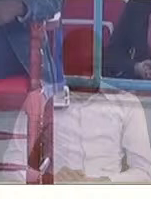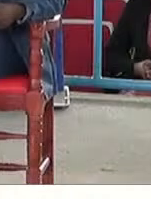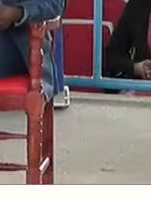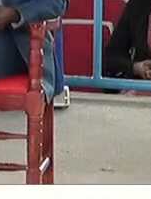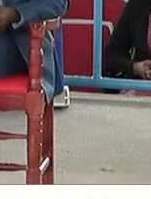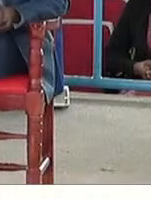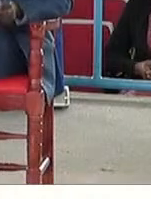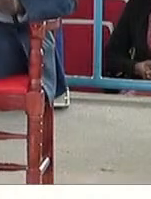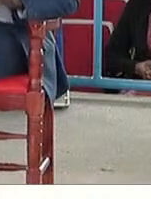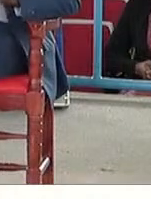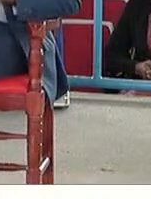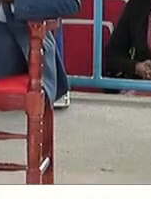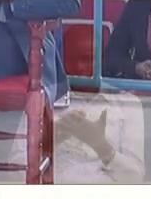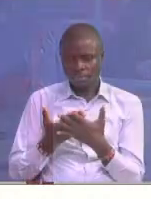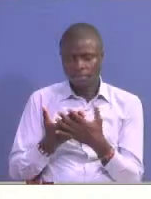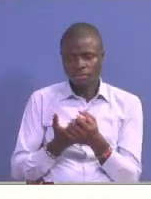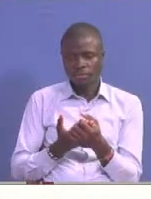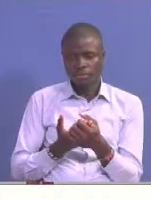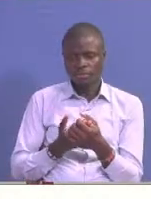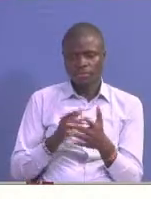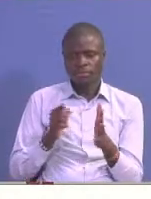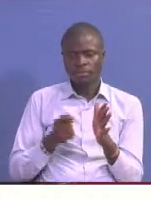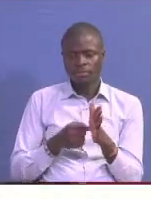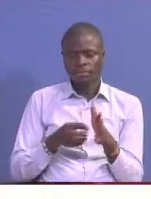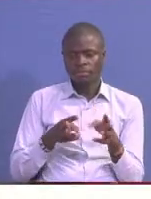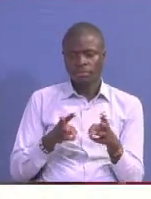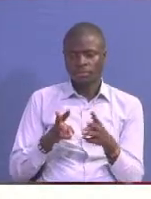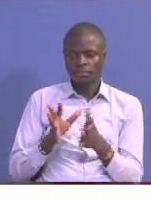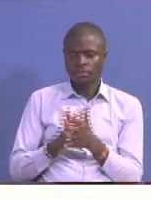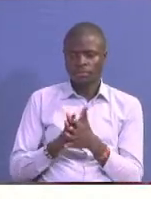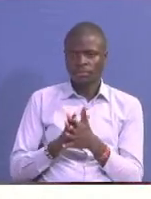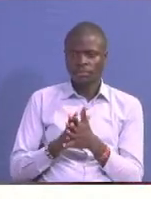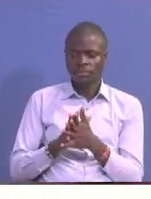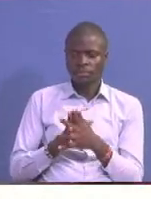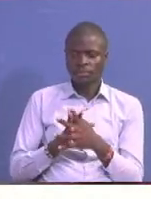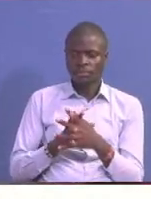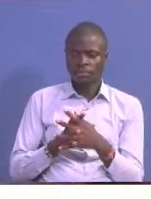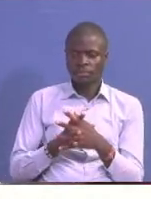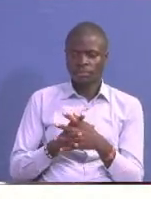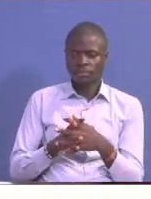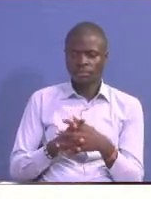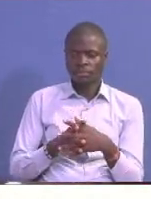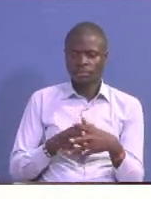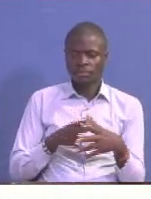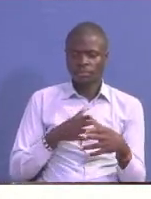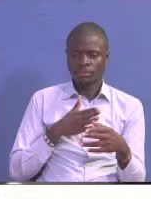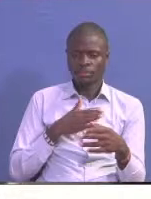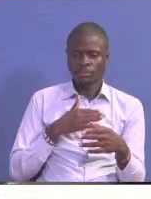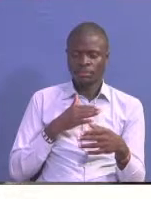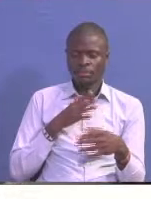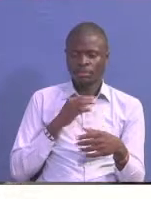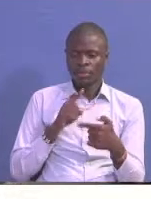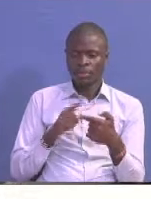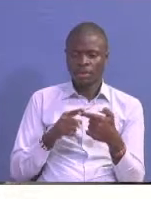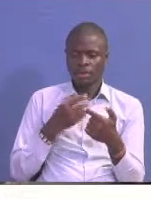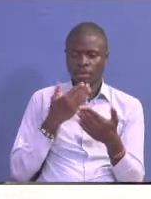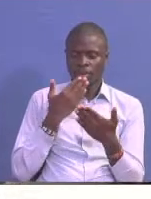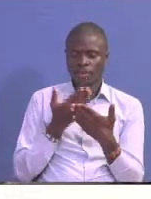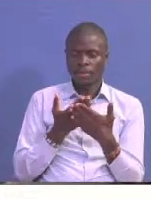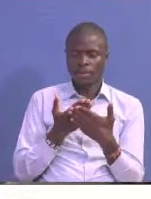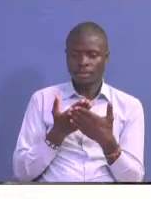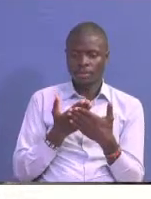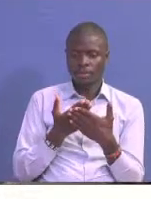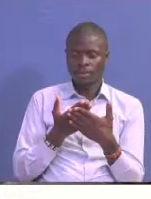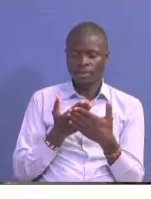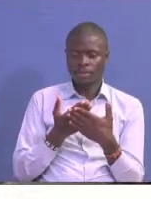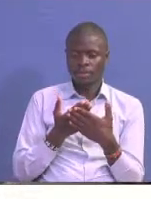Okay, thank you so much for this opportunity. And I would like also to thank our